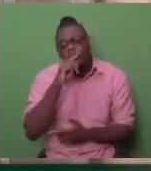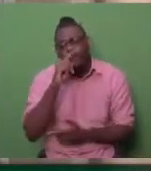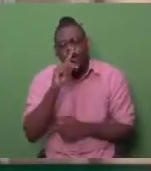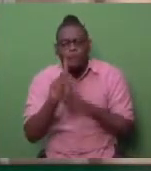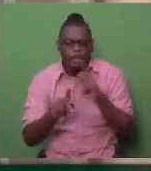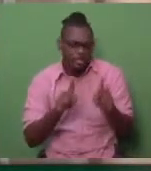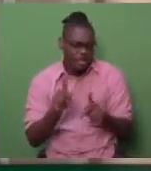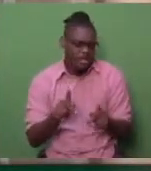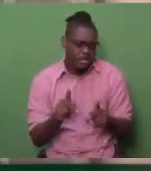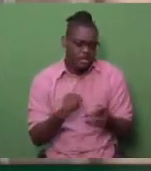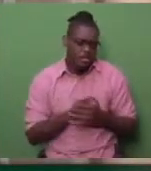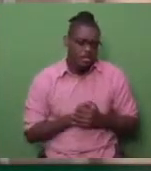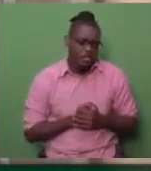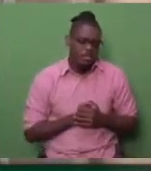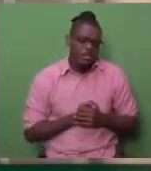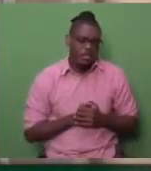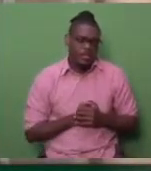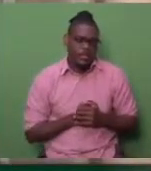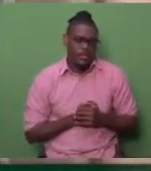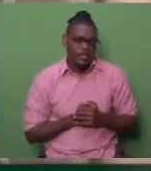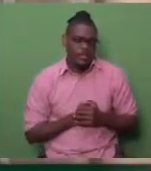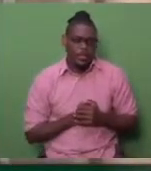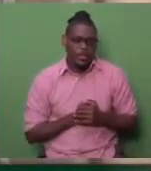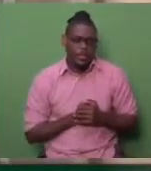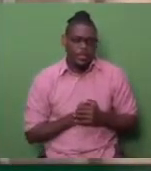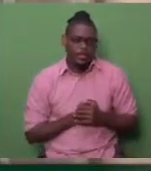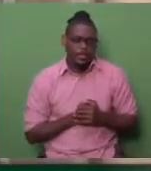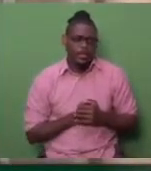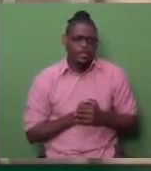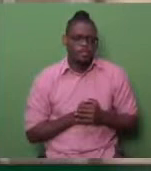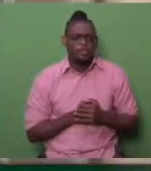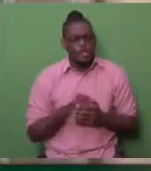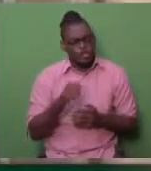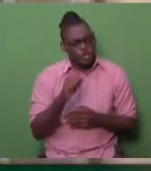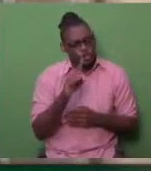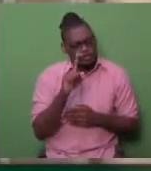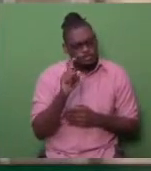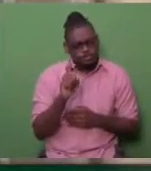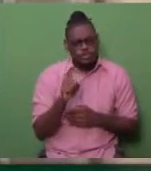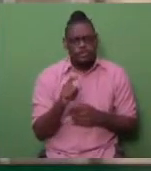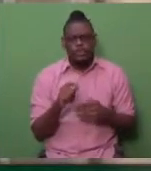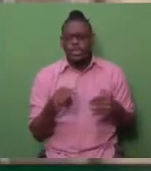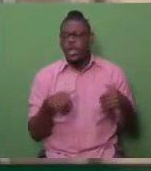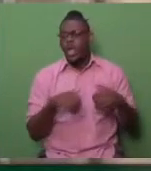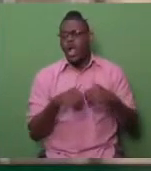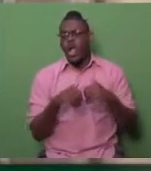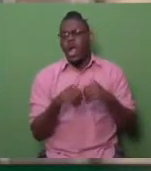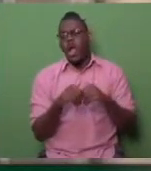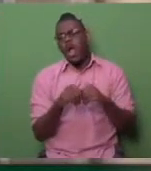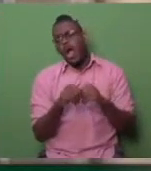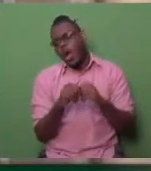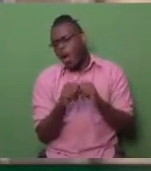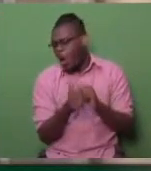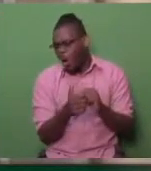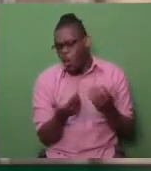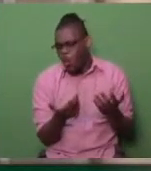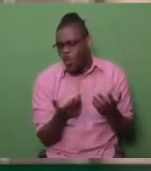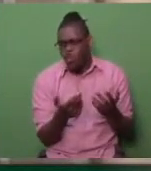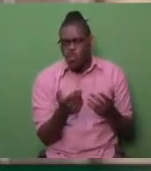This is an area of the budget, procurement, which was easily predictable. Every year